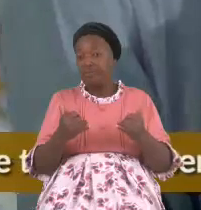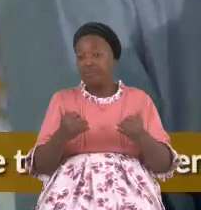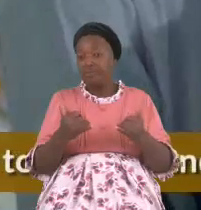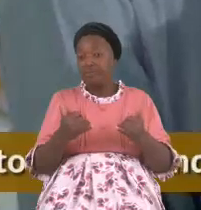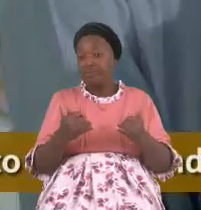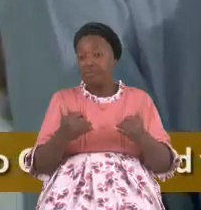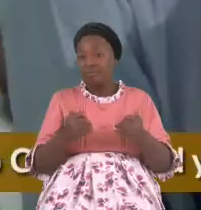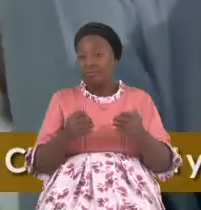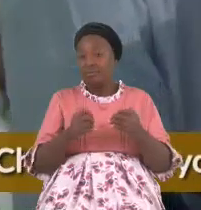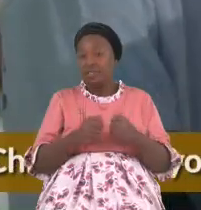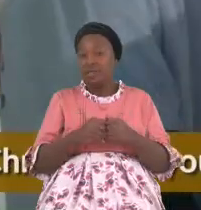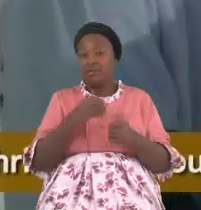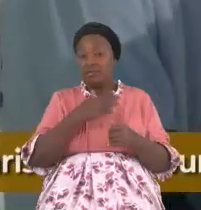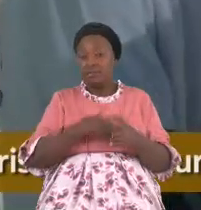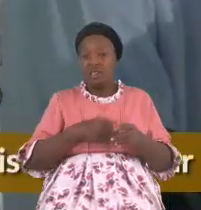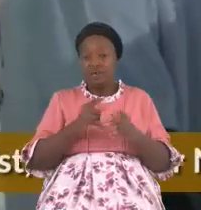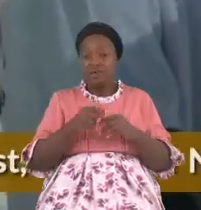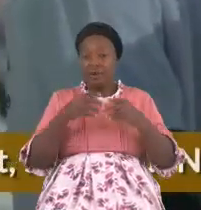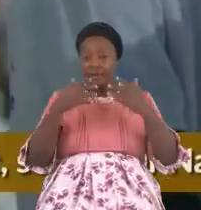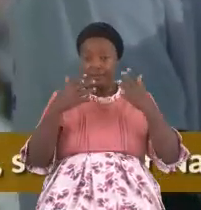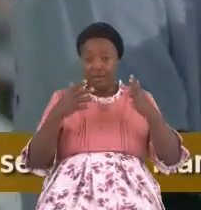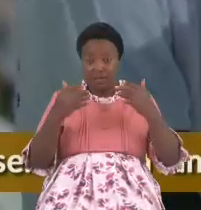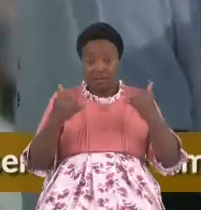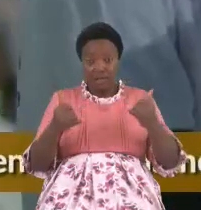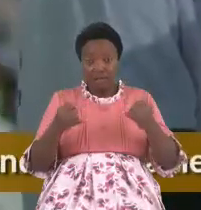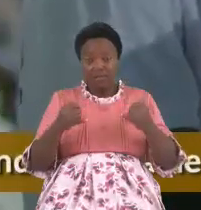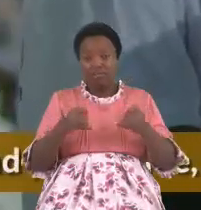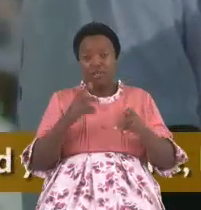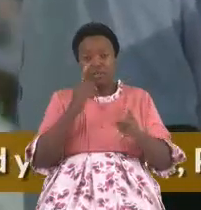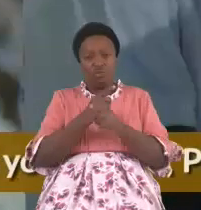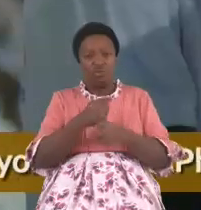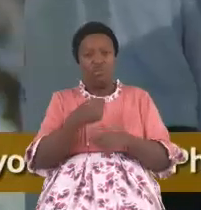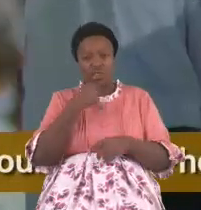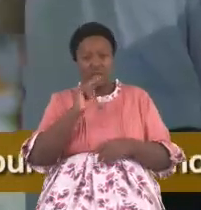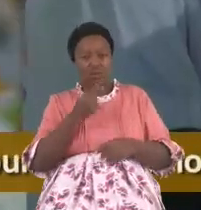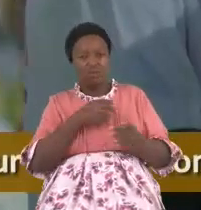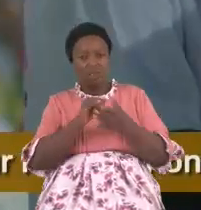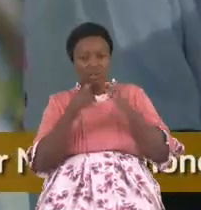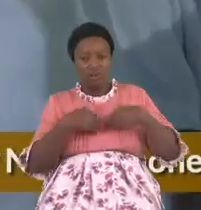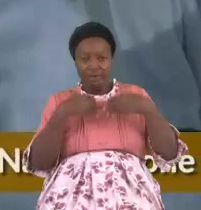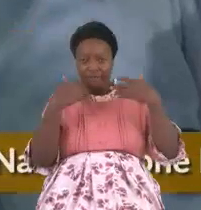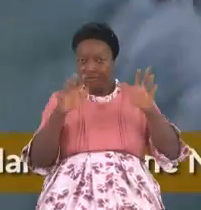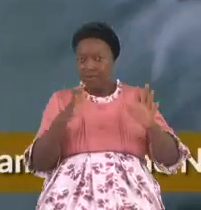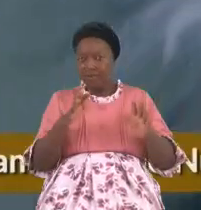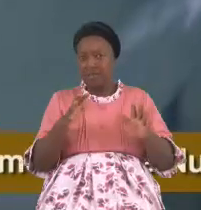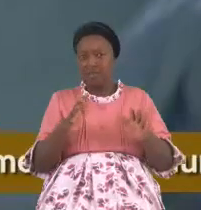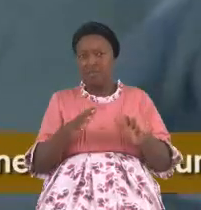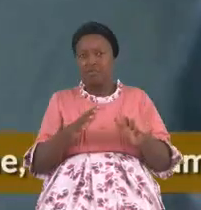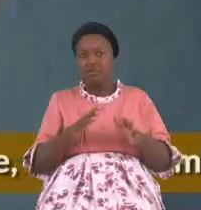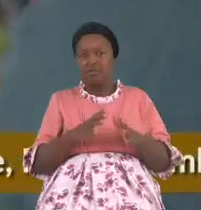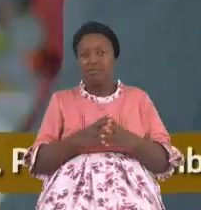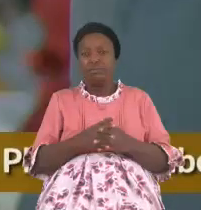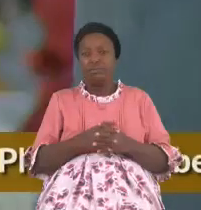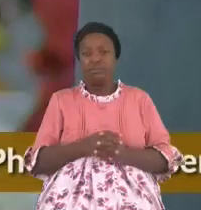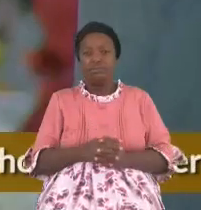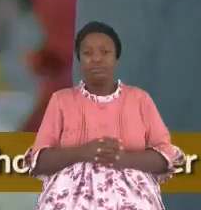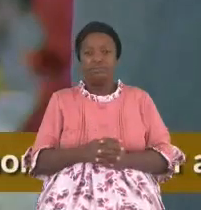if you are through wave your hand and let us see right to the back